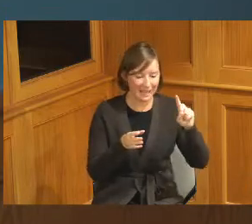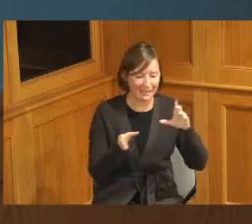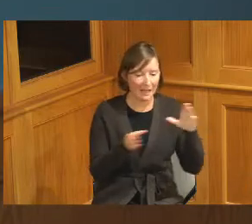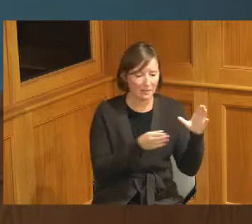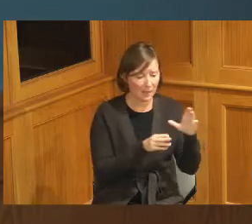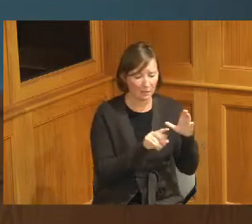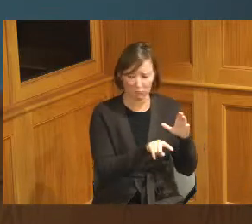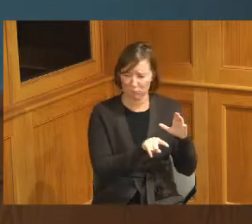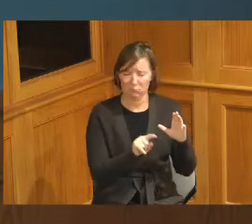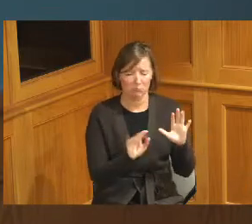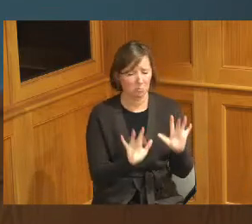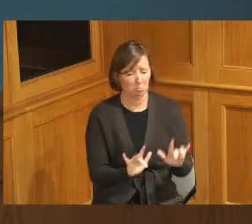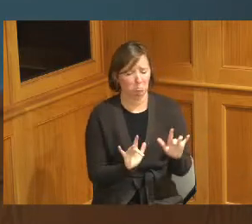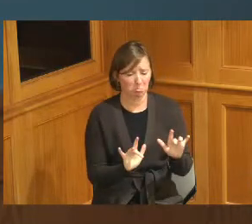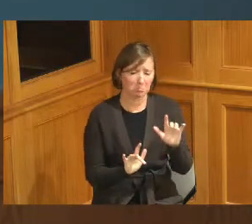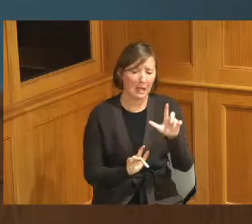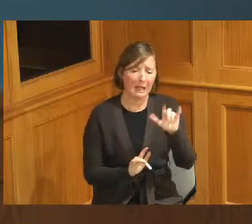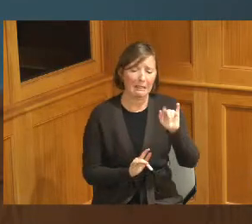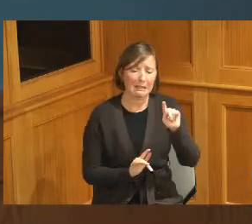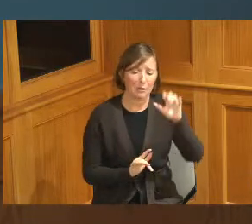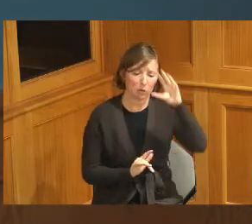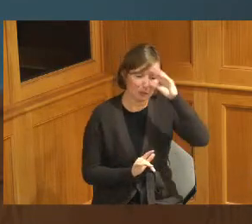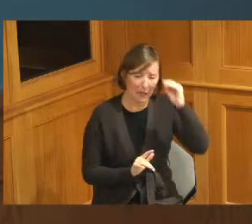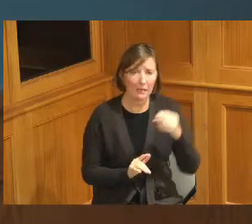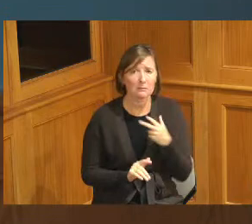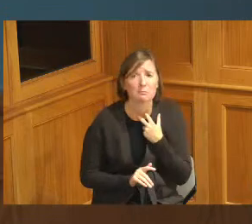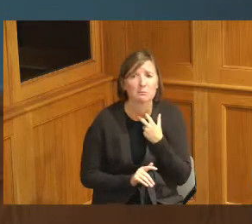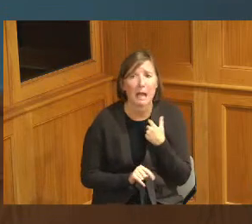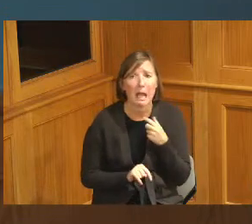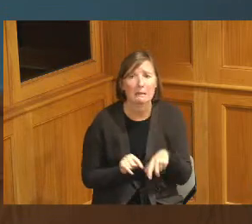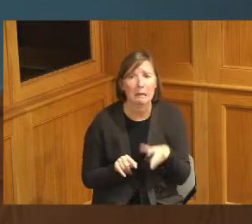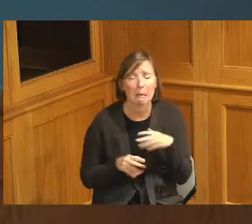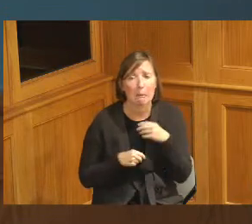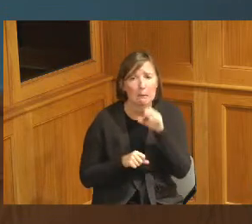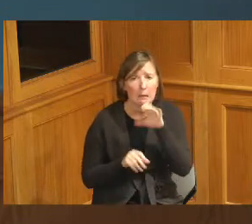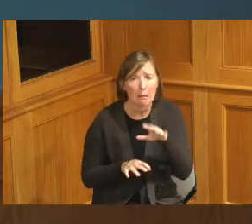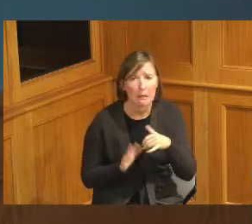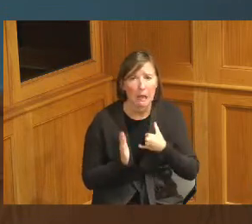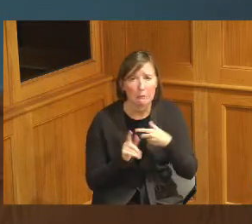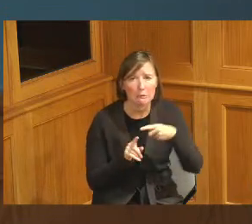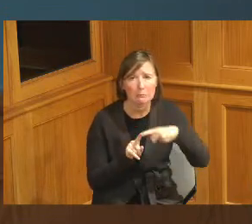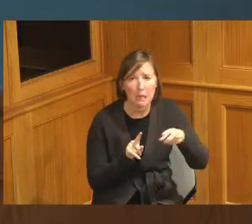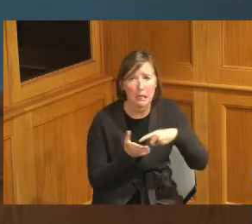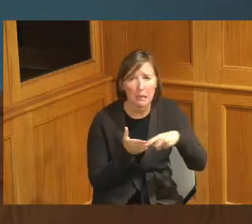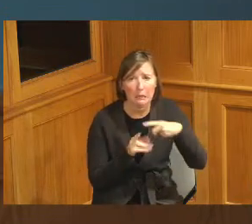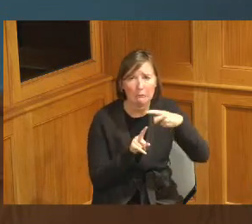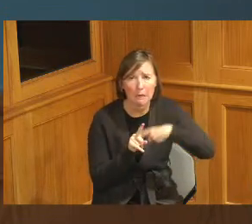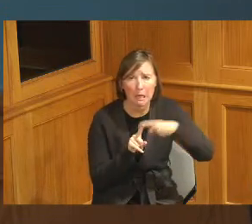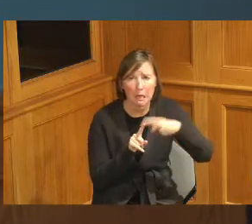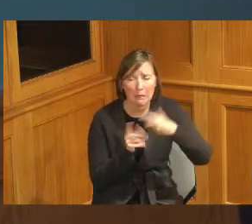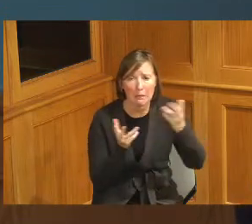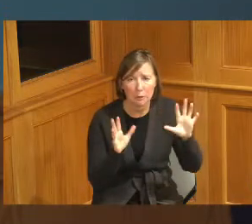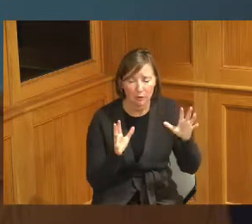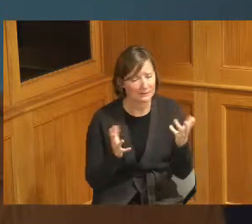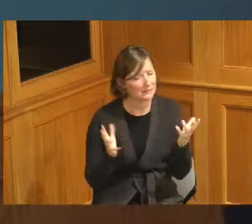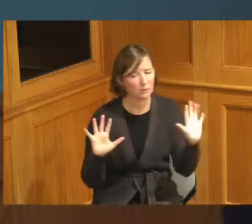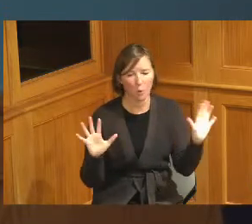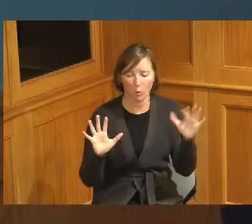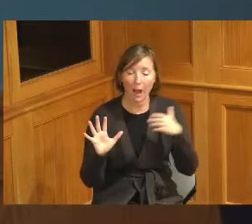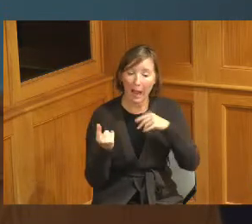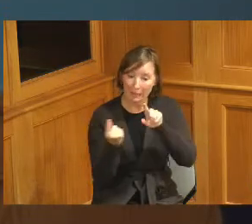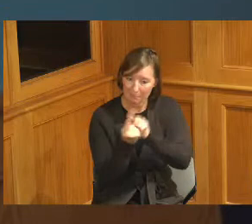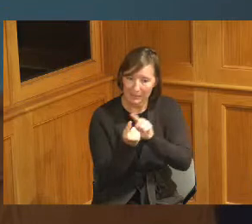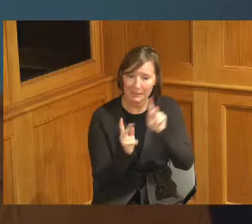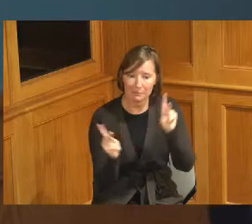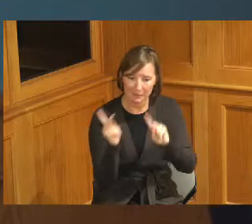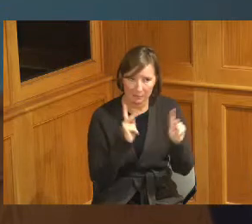woman, their small business, they can't own nothing. All they can do is go and rent. And I've run into people, and I've sent